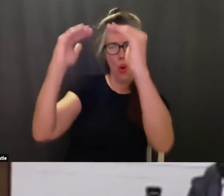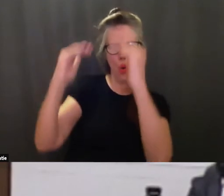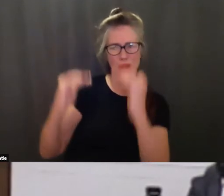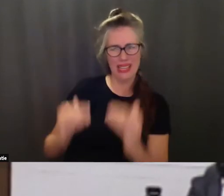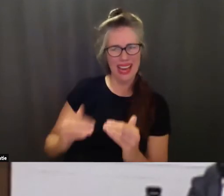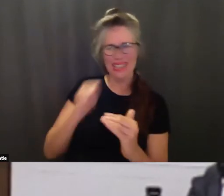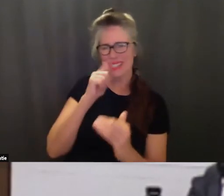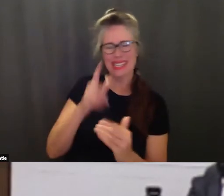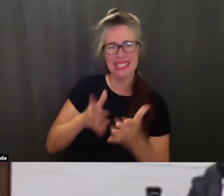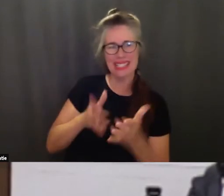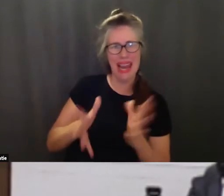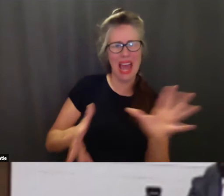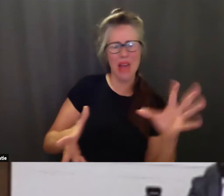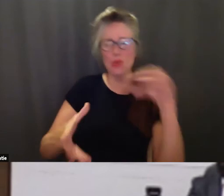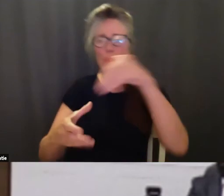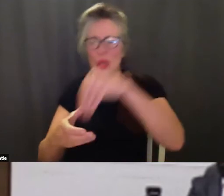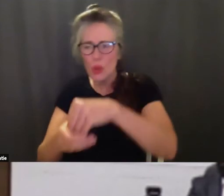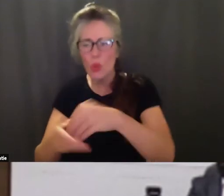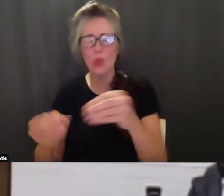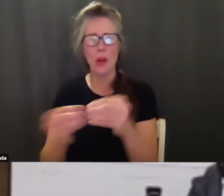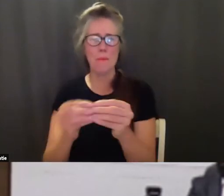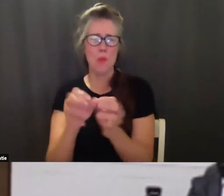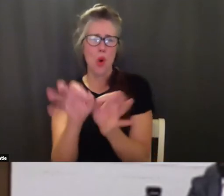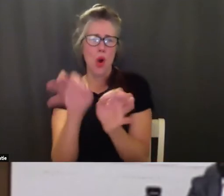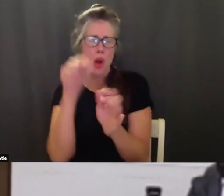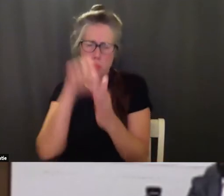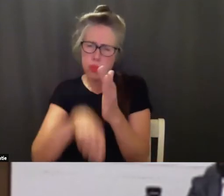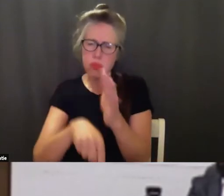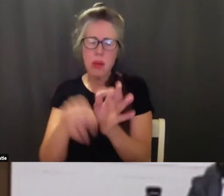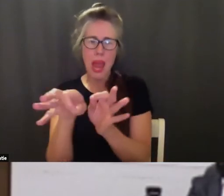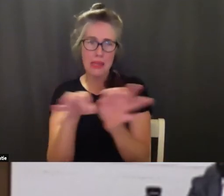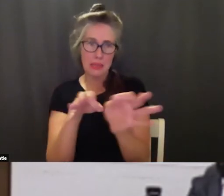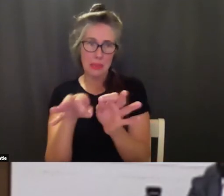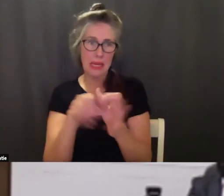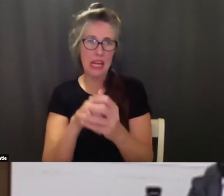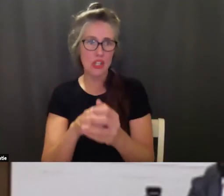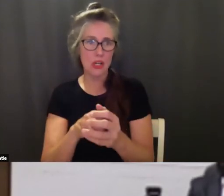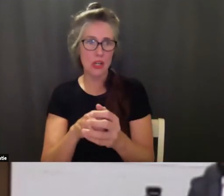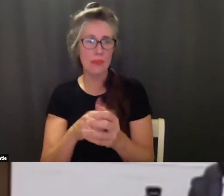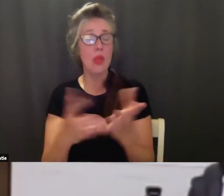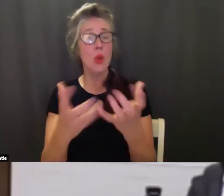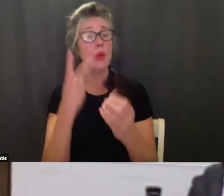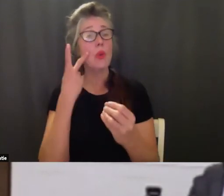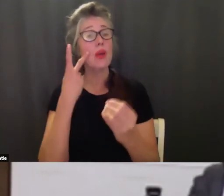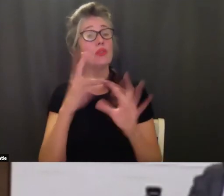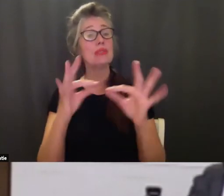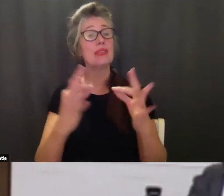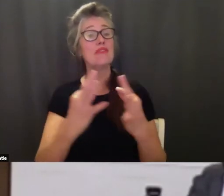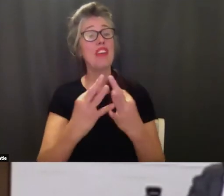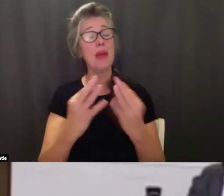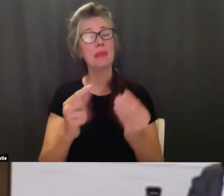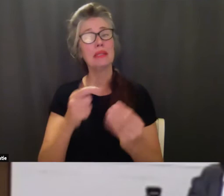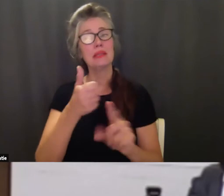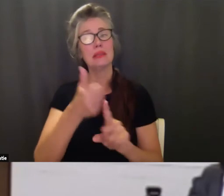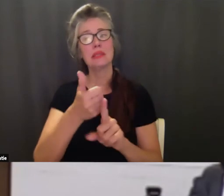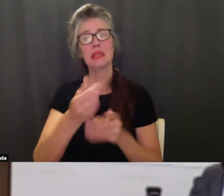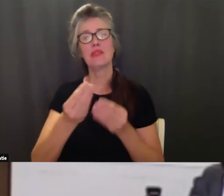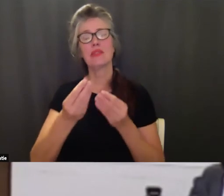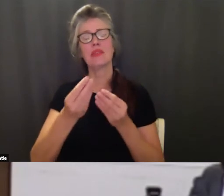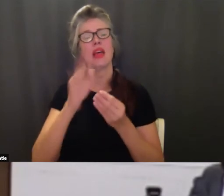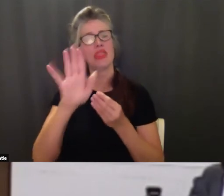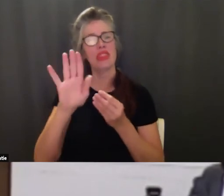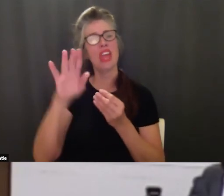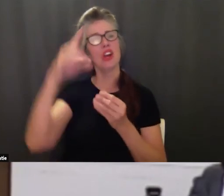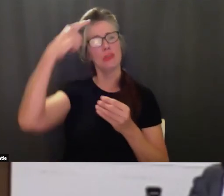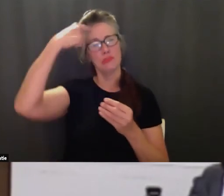allow for that thorough explanation. And so we would also want to see families giving input into